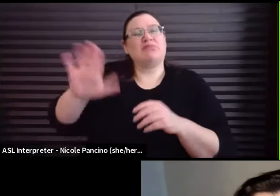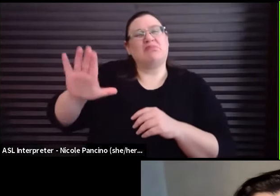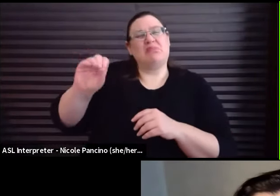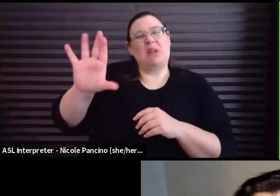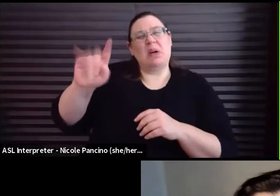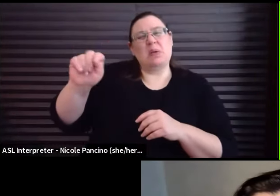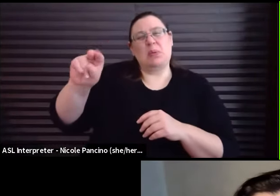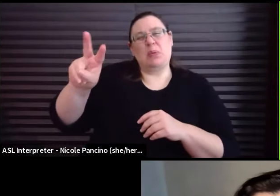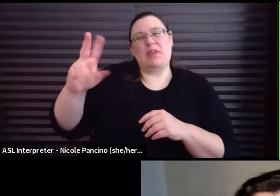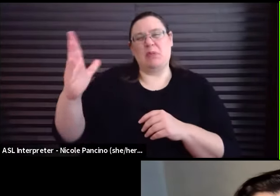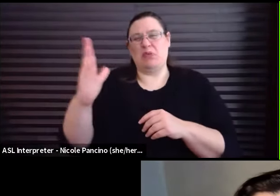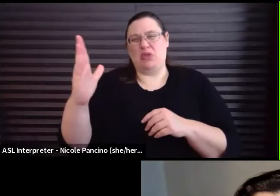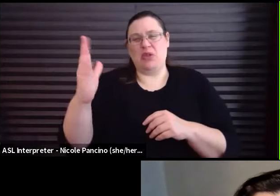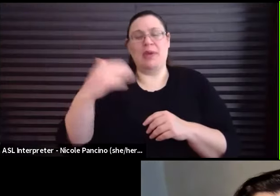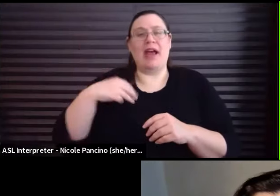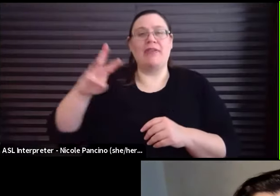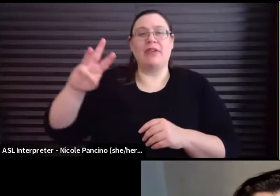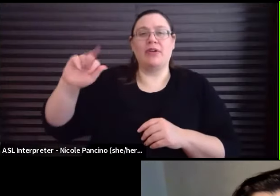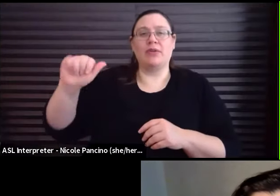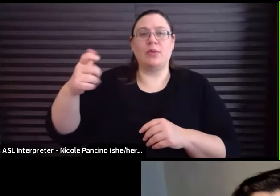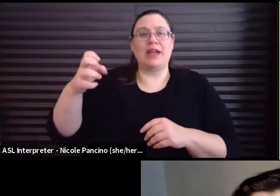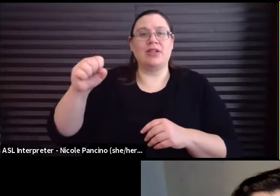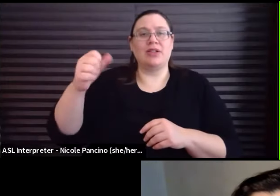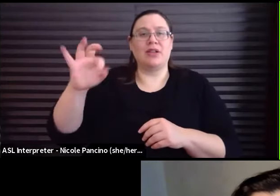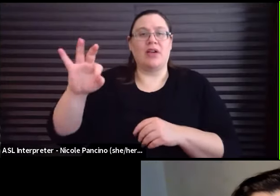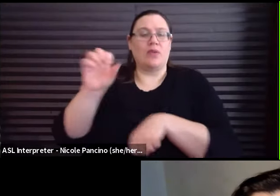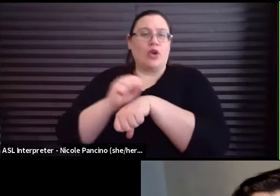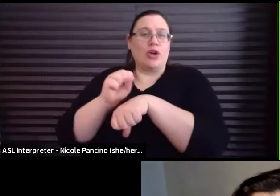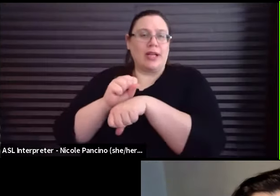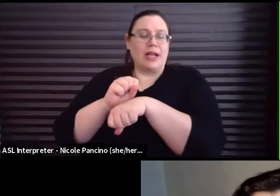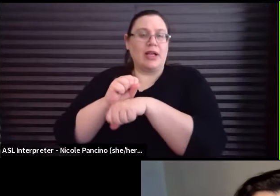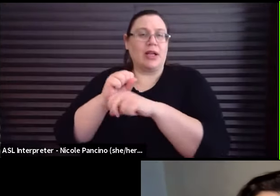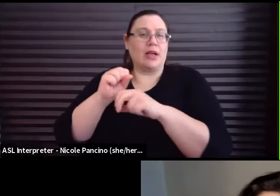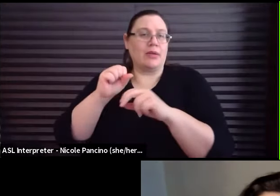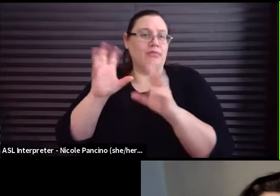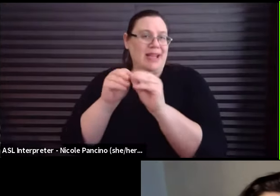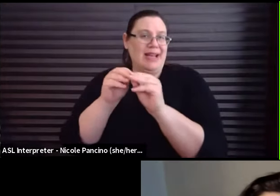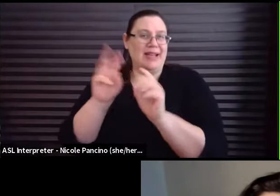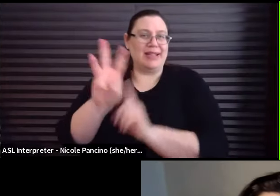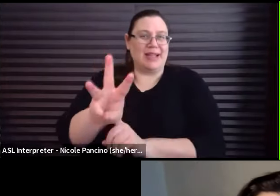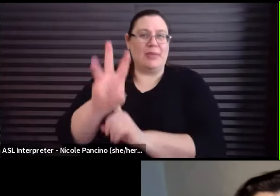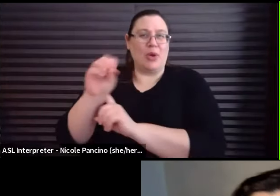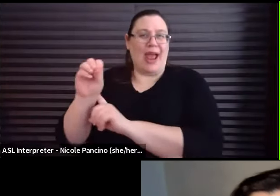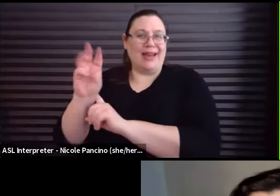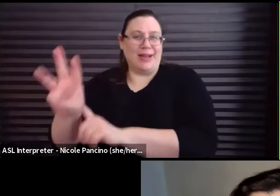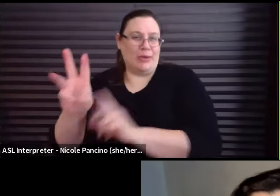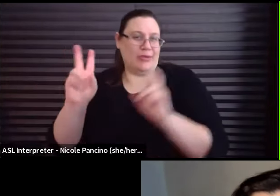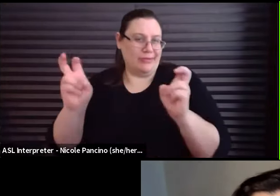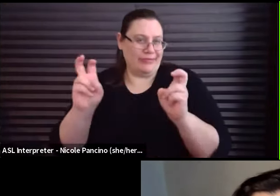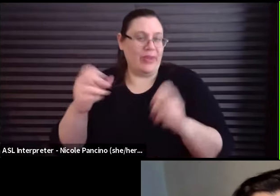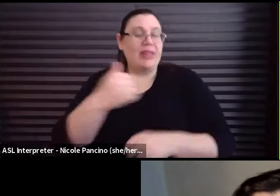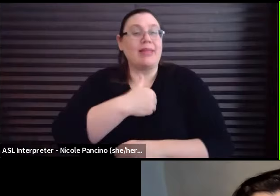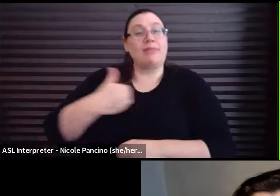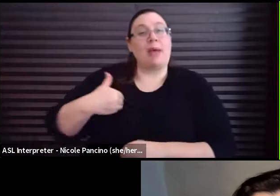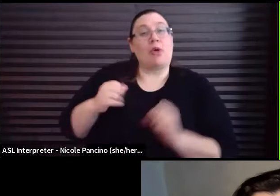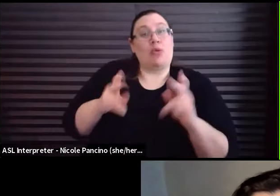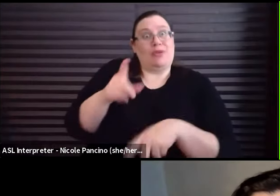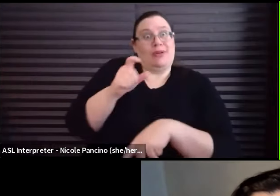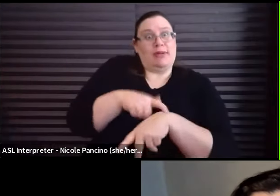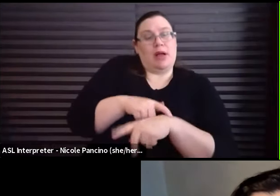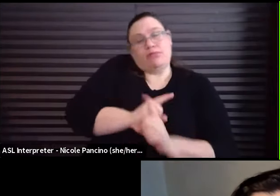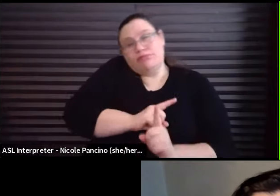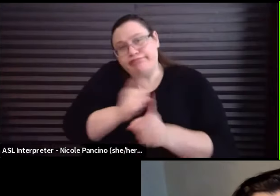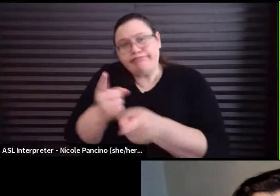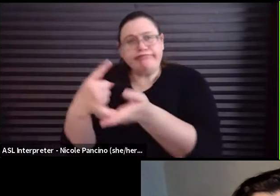we'll be having the wages and working conditions meeting, which are the W&Ws. And that's our members' opportunity to come in and talk